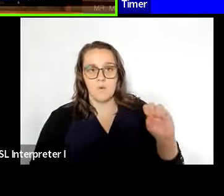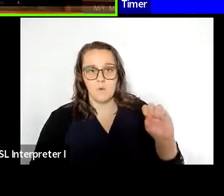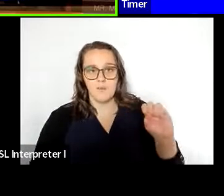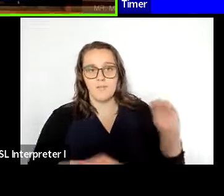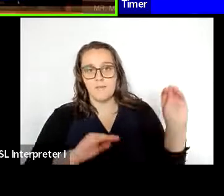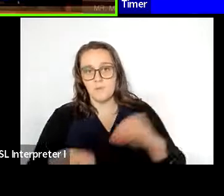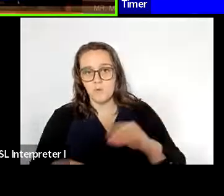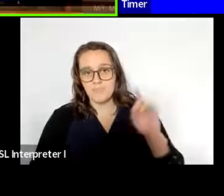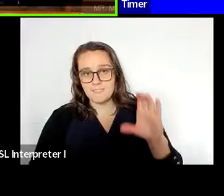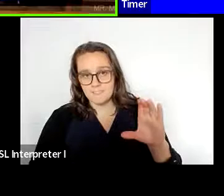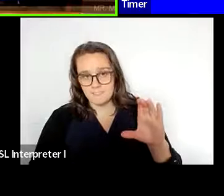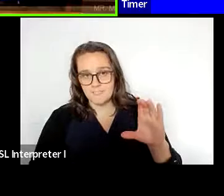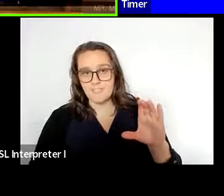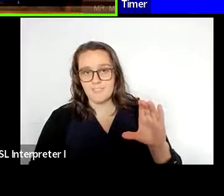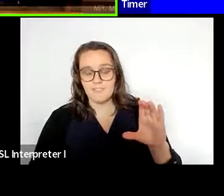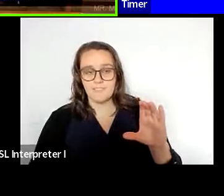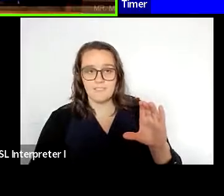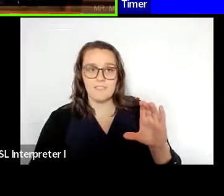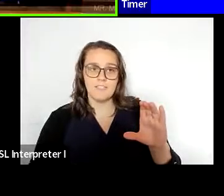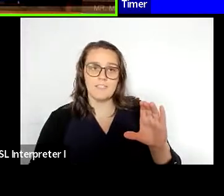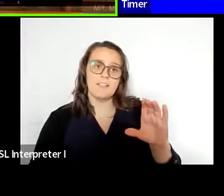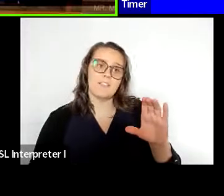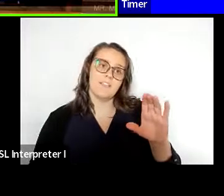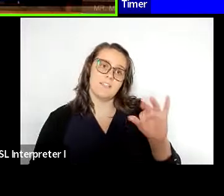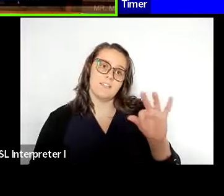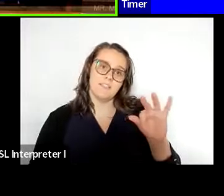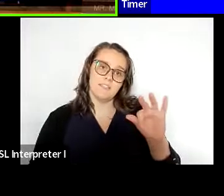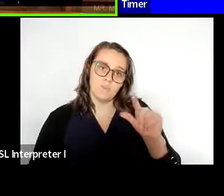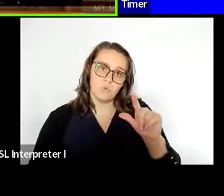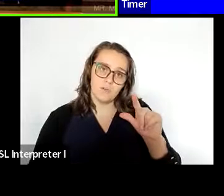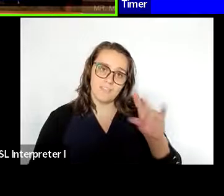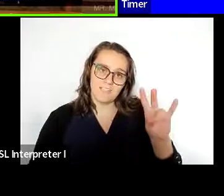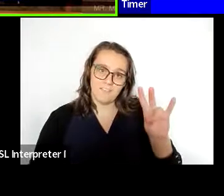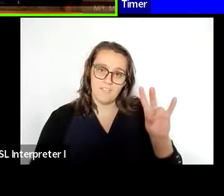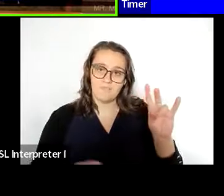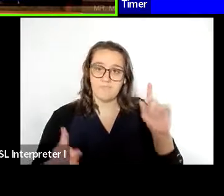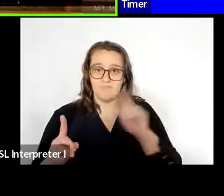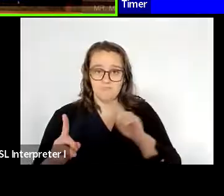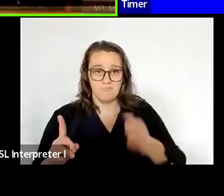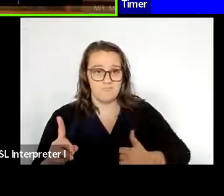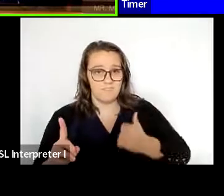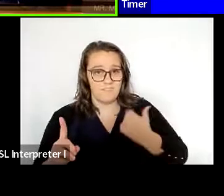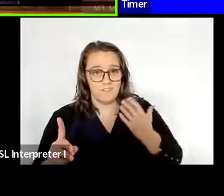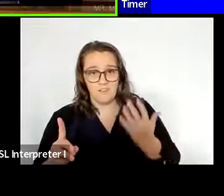1927, where Ms. Hardy lived for the rest of her life.